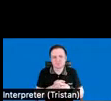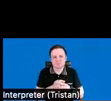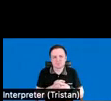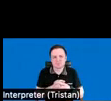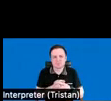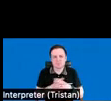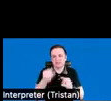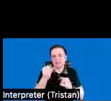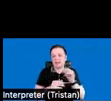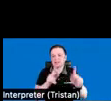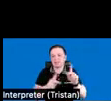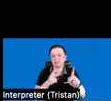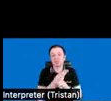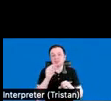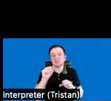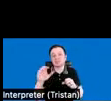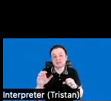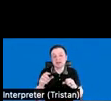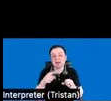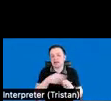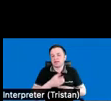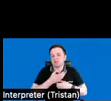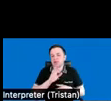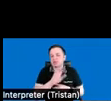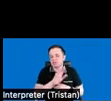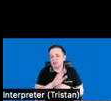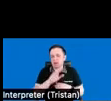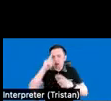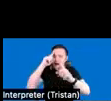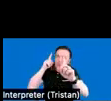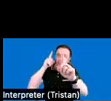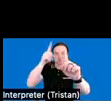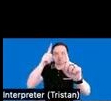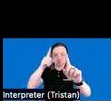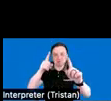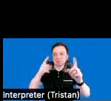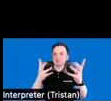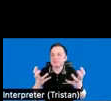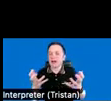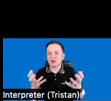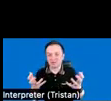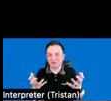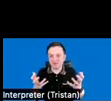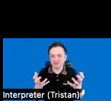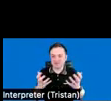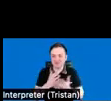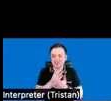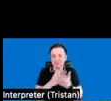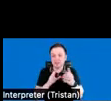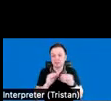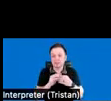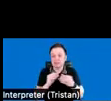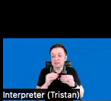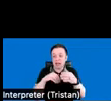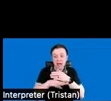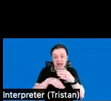Lastly, people who use AAC express their multiple aspirations and desires. Some of them mention access and accessibility,